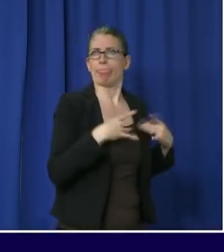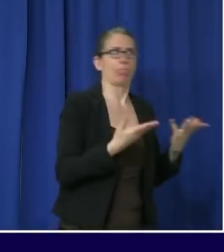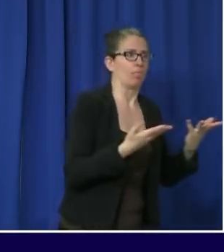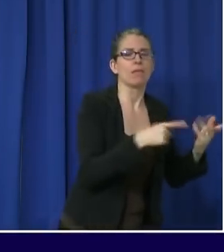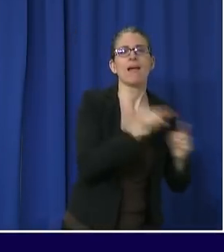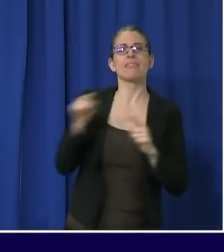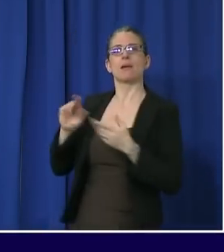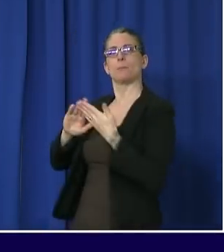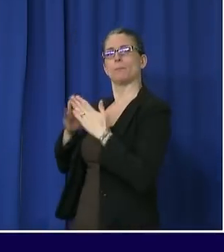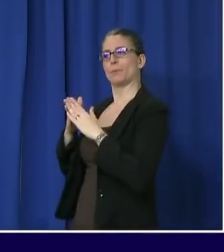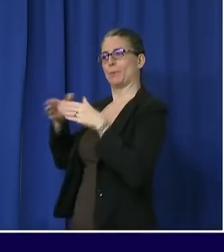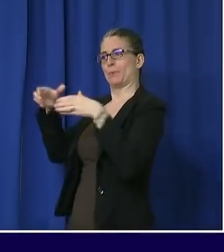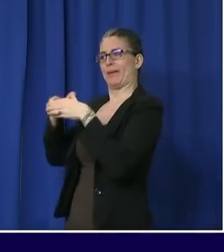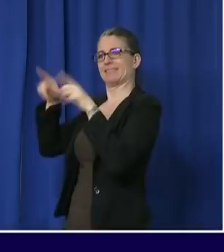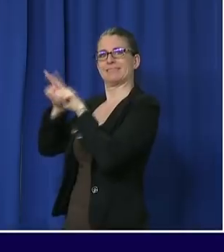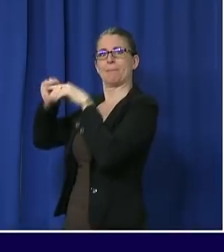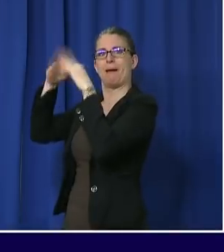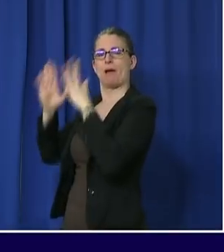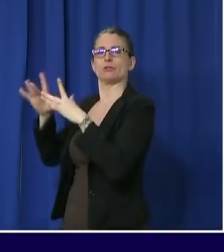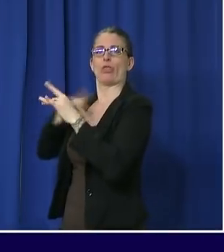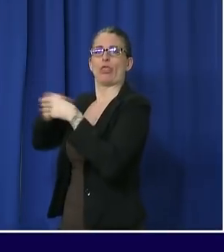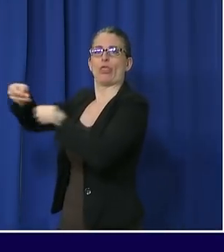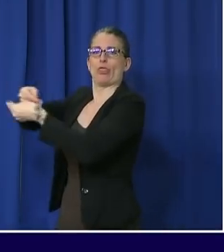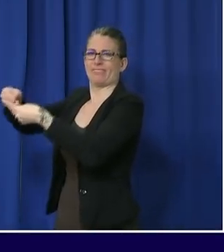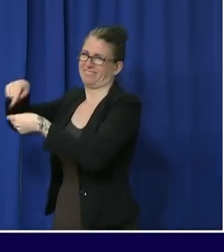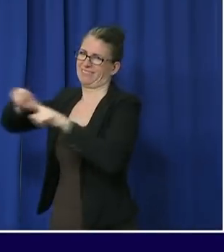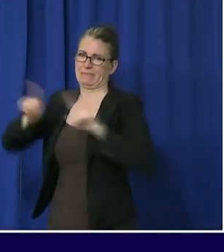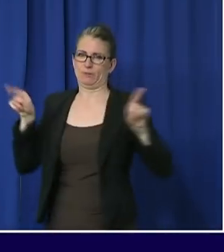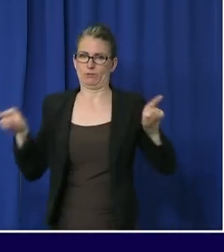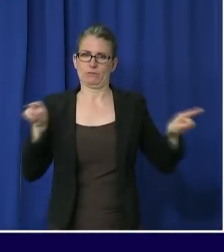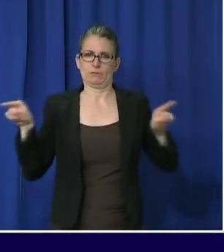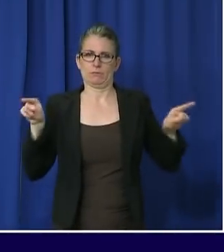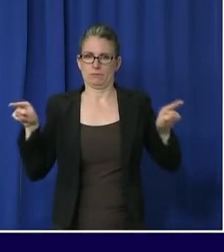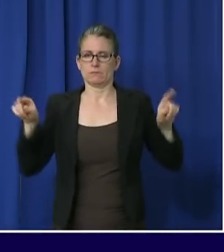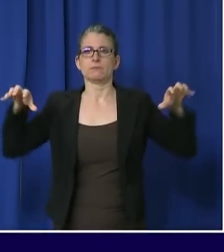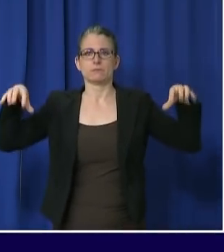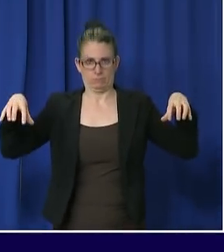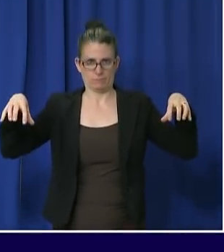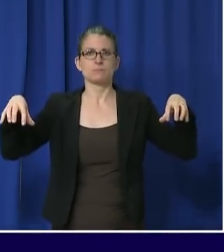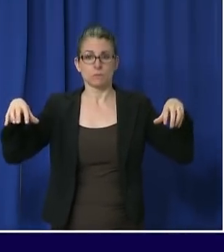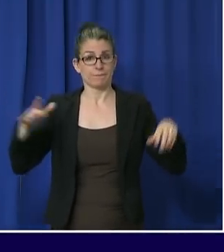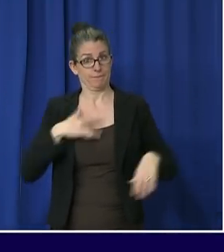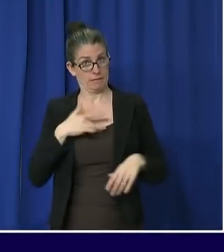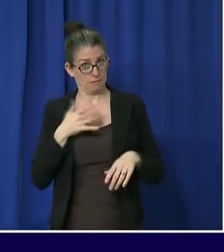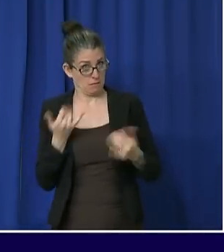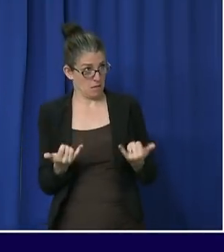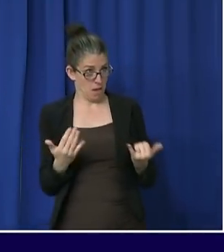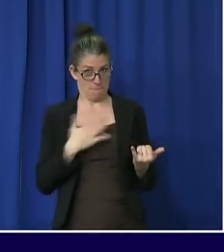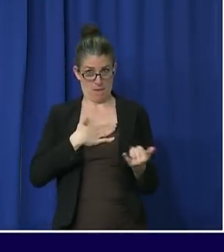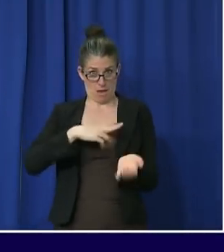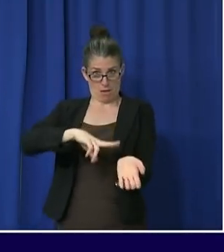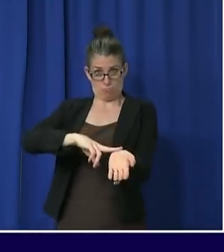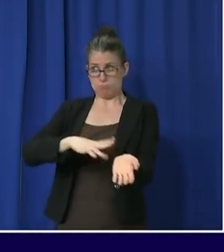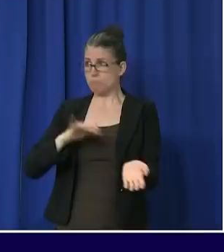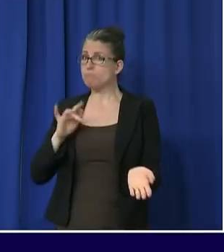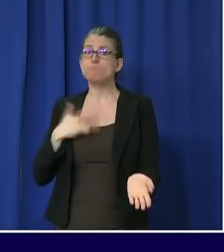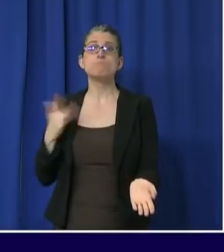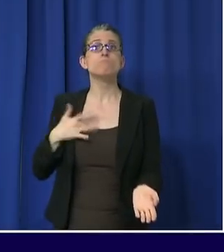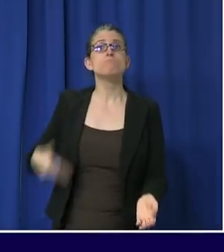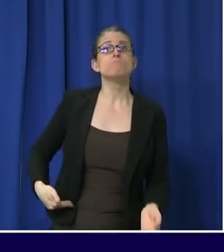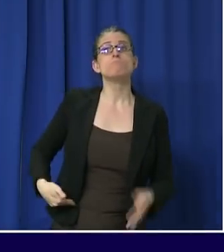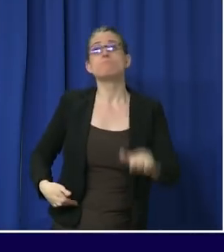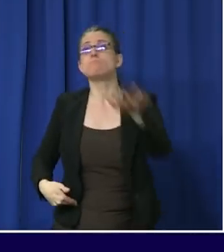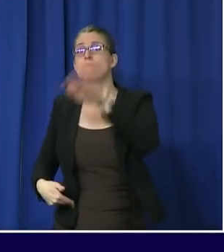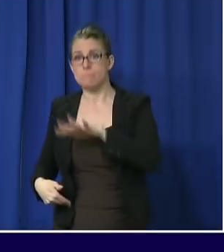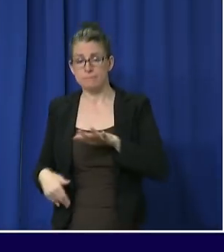close contacts in a household. So here's kind of where things stand right now. If you take a look at all